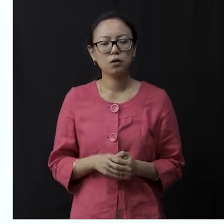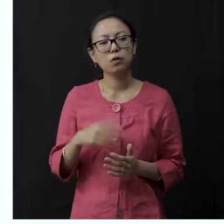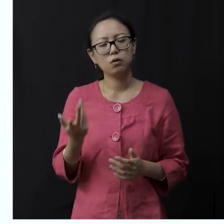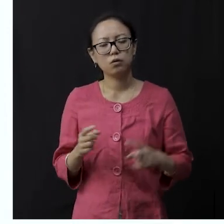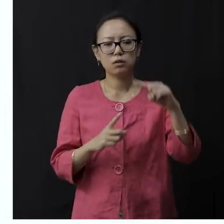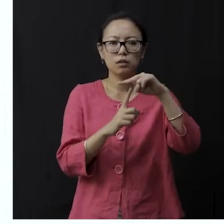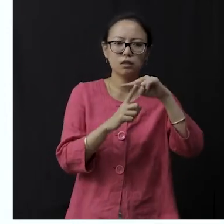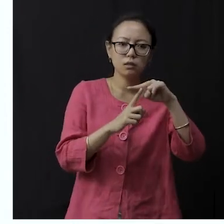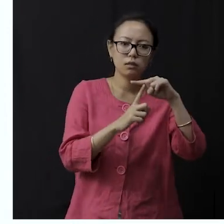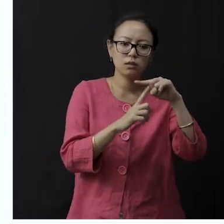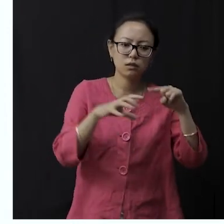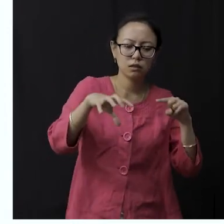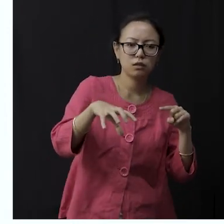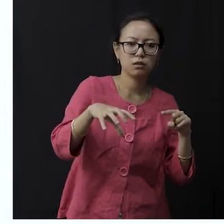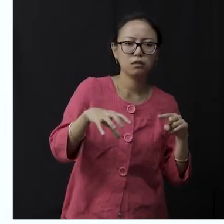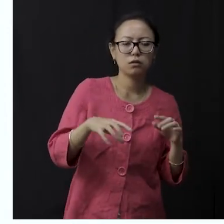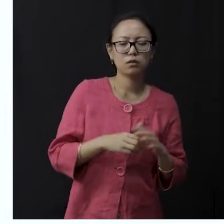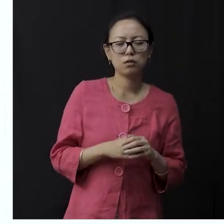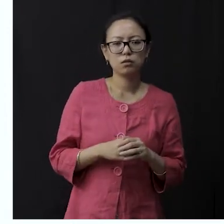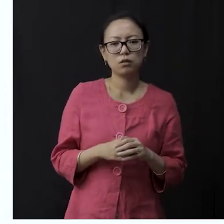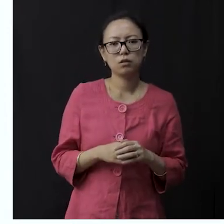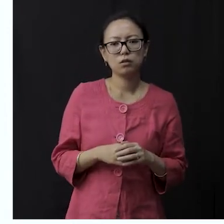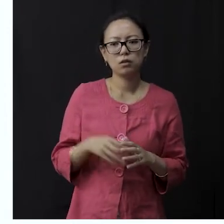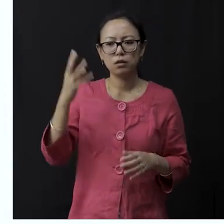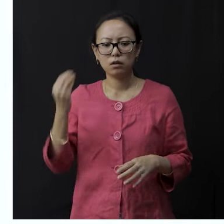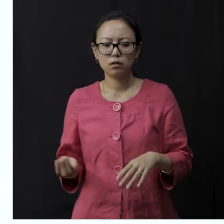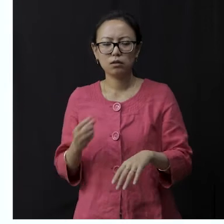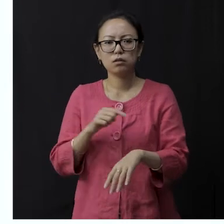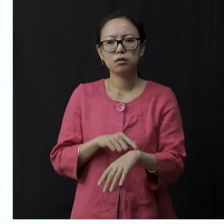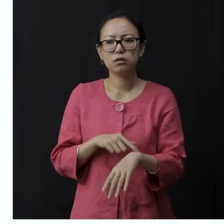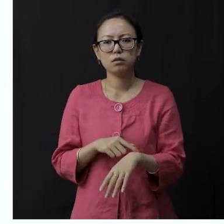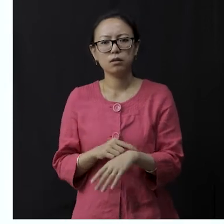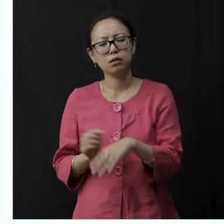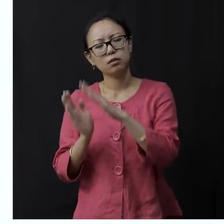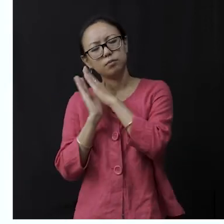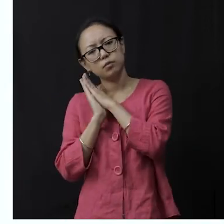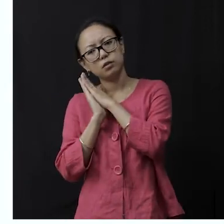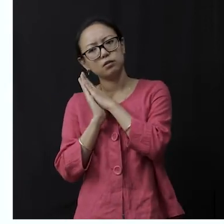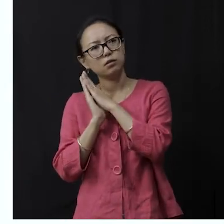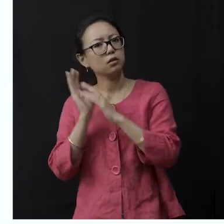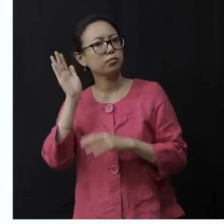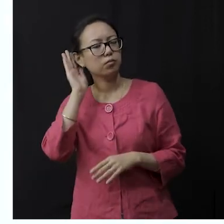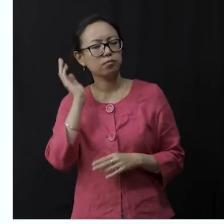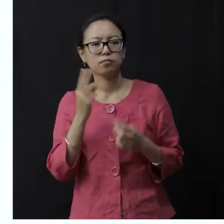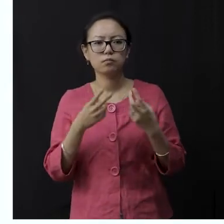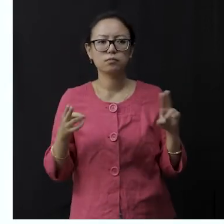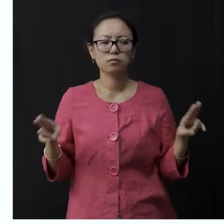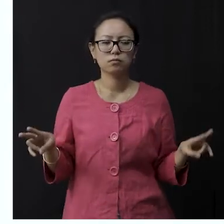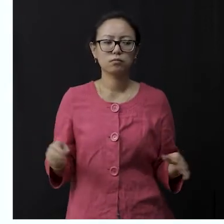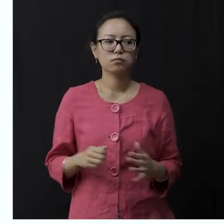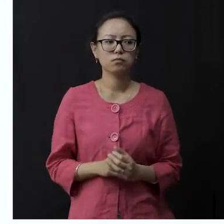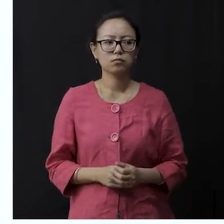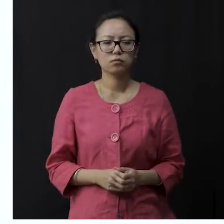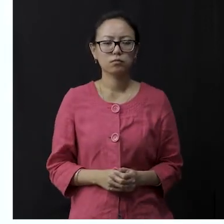noises, right? We hear the sound of a cricket. The cricket is the kind of a grasshopper that I've shown you. We